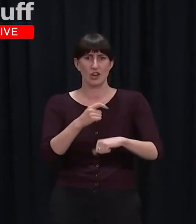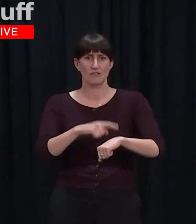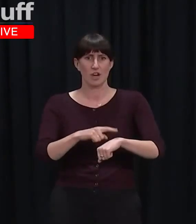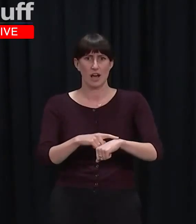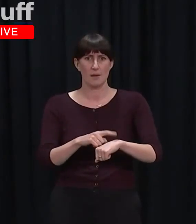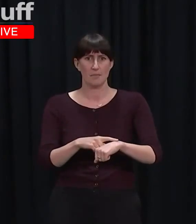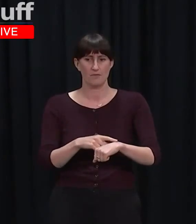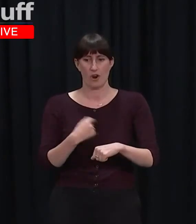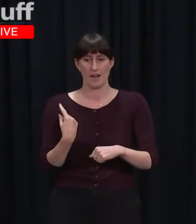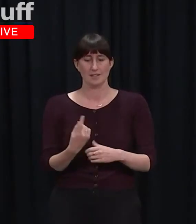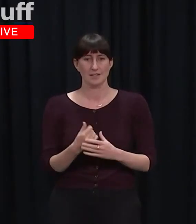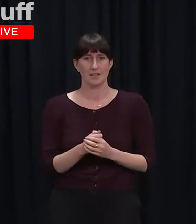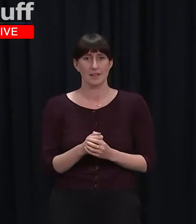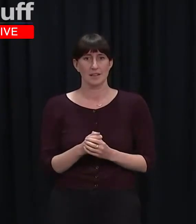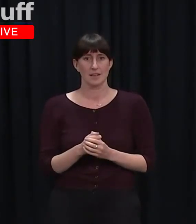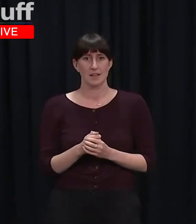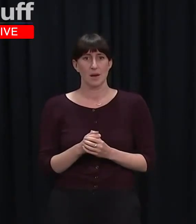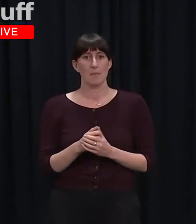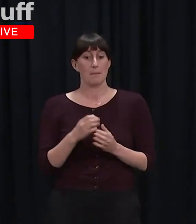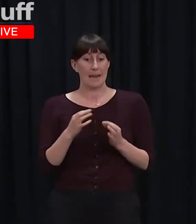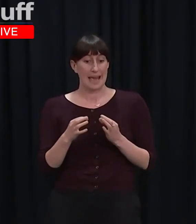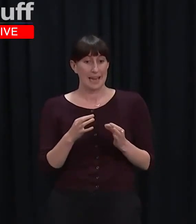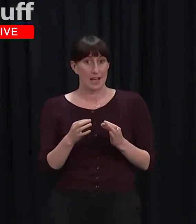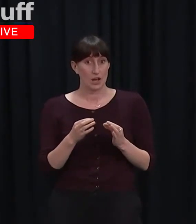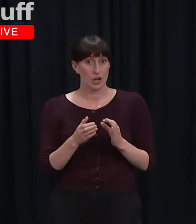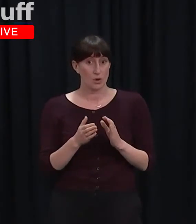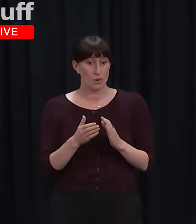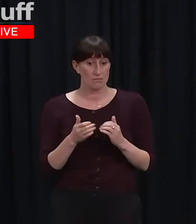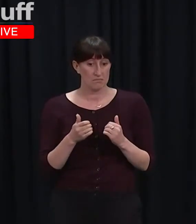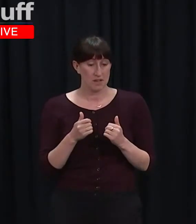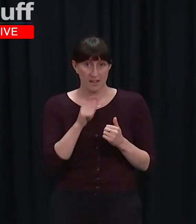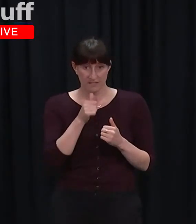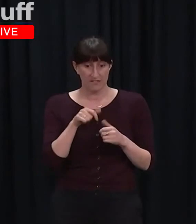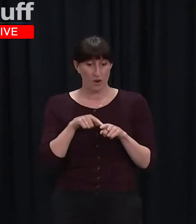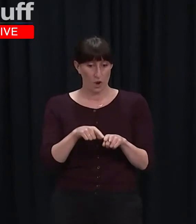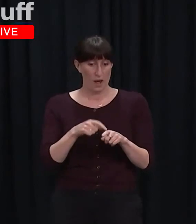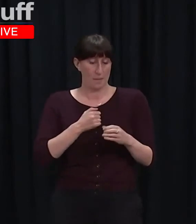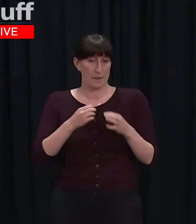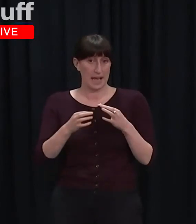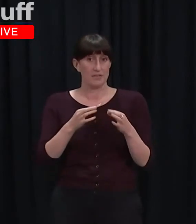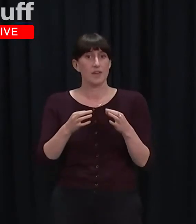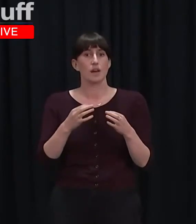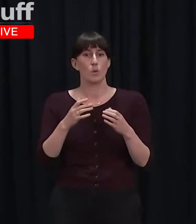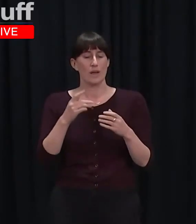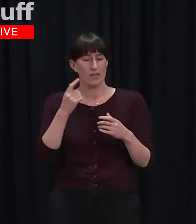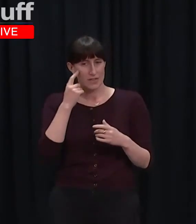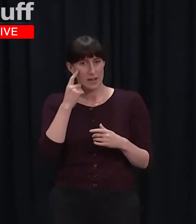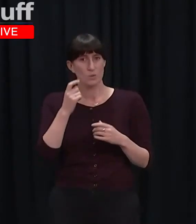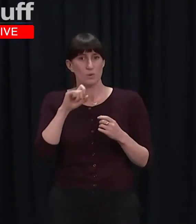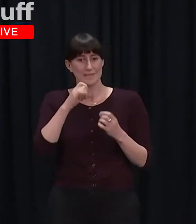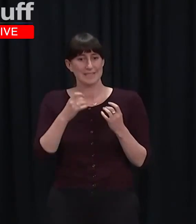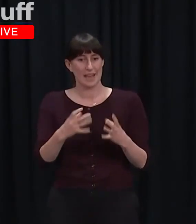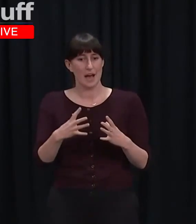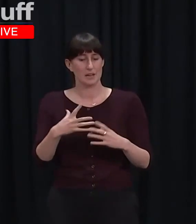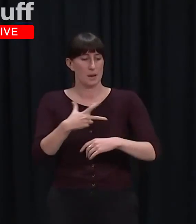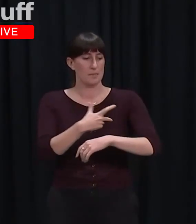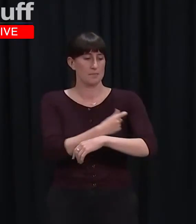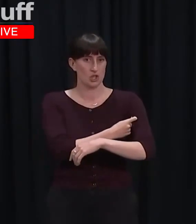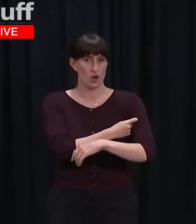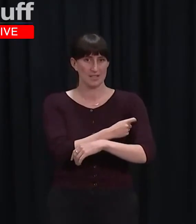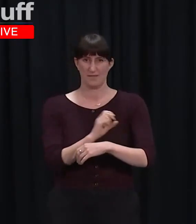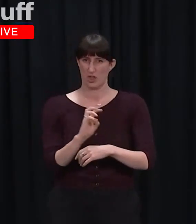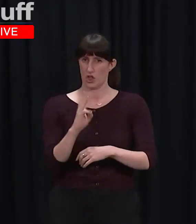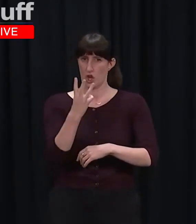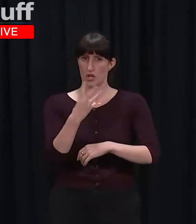going well, we are planning for starting to roll out booster shots to those who were the first to